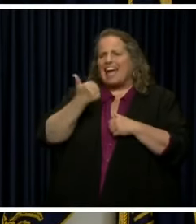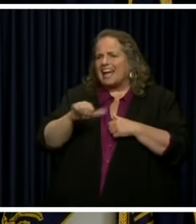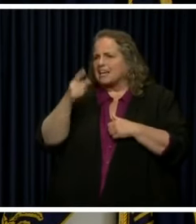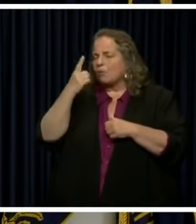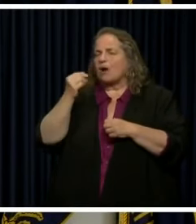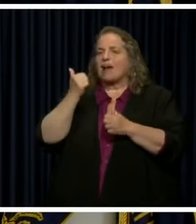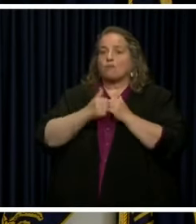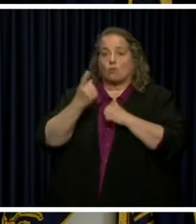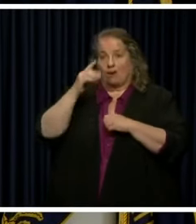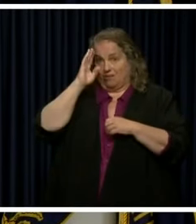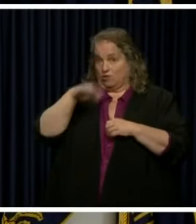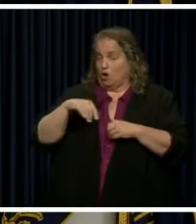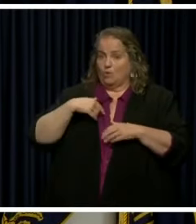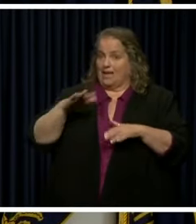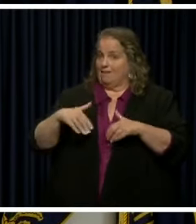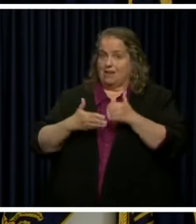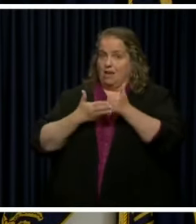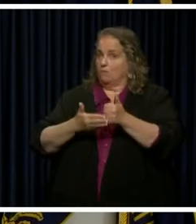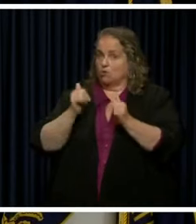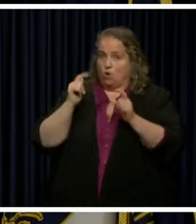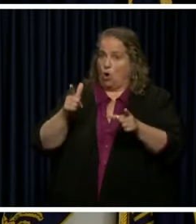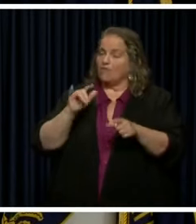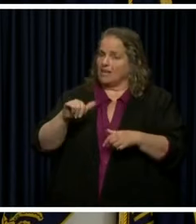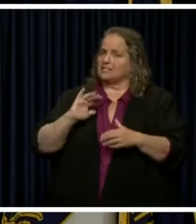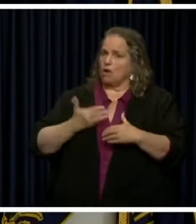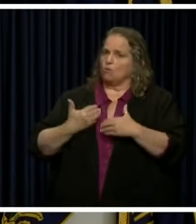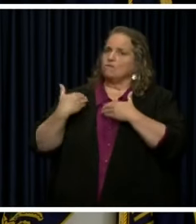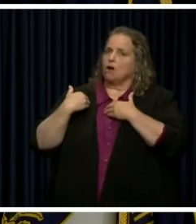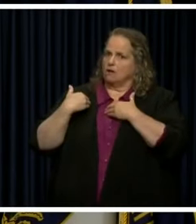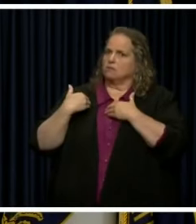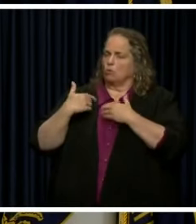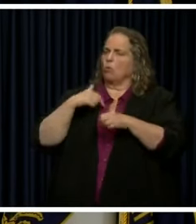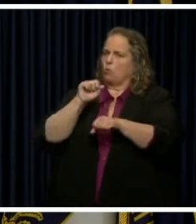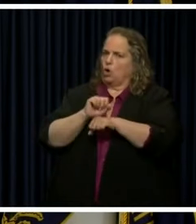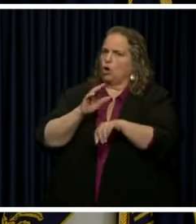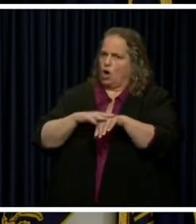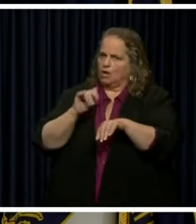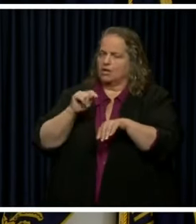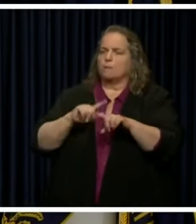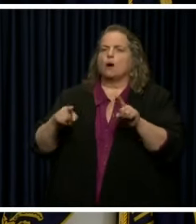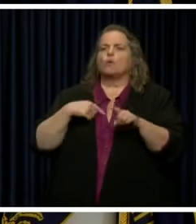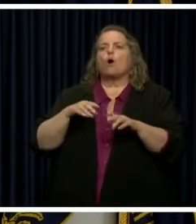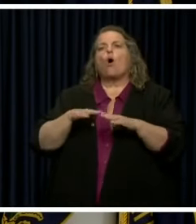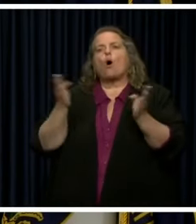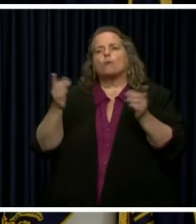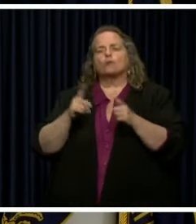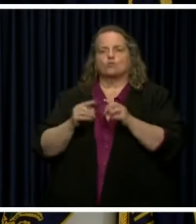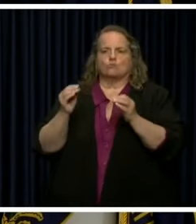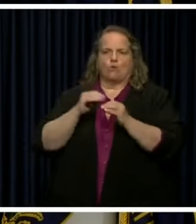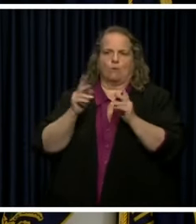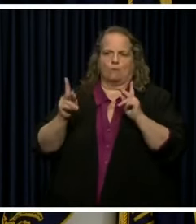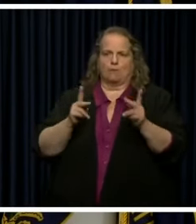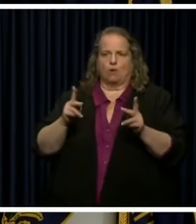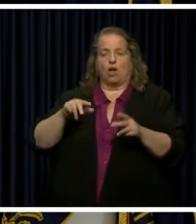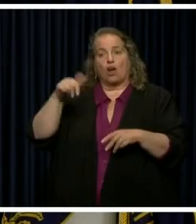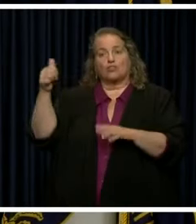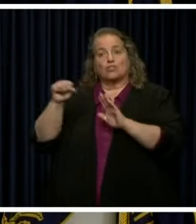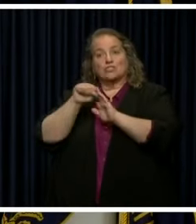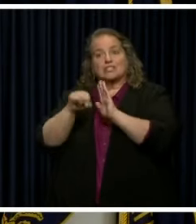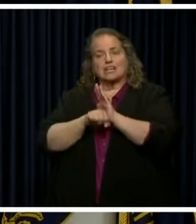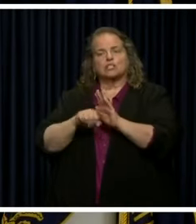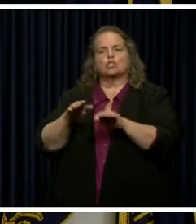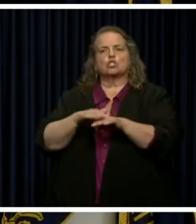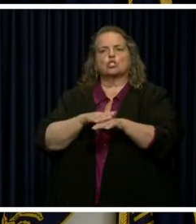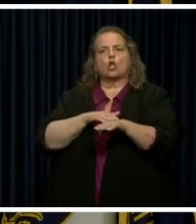those people, and that's our fault, and we're working on it, but we open it up to more people. Other states have taken a slower approach. They're